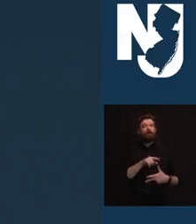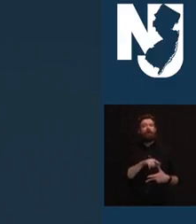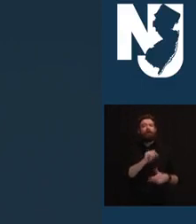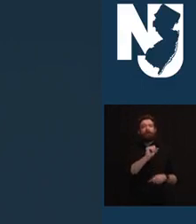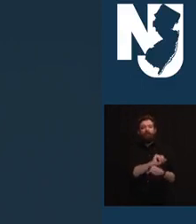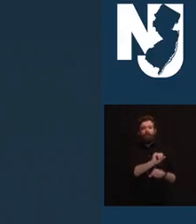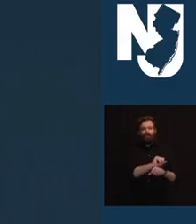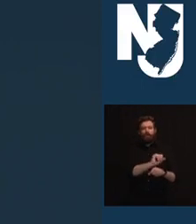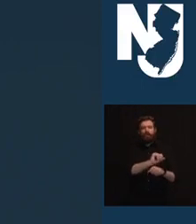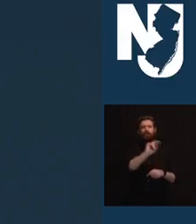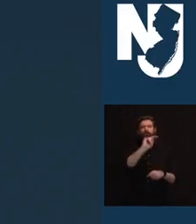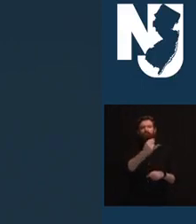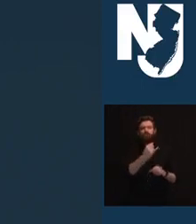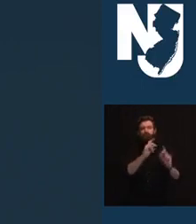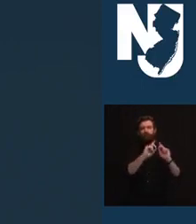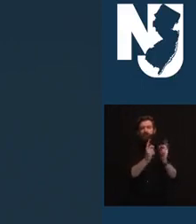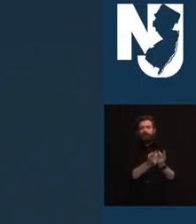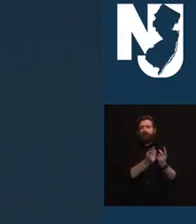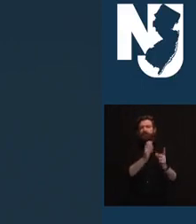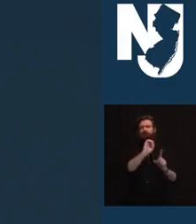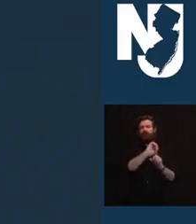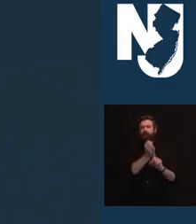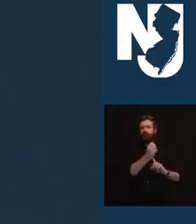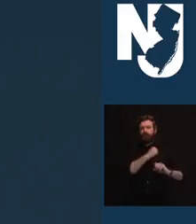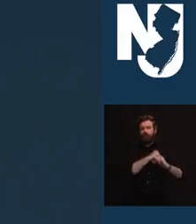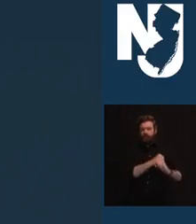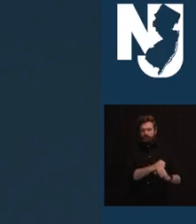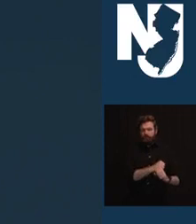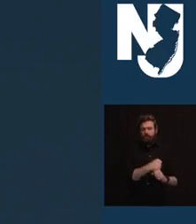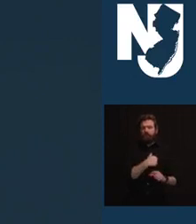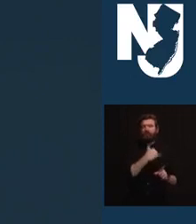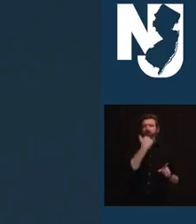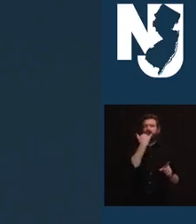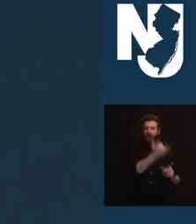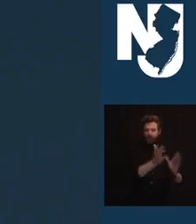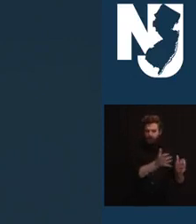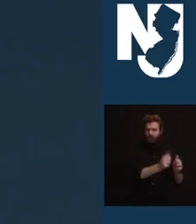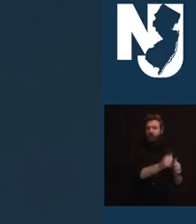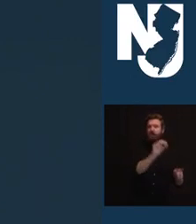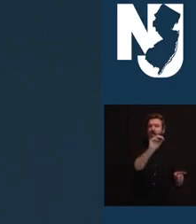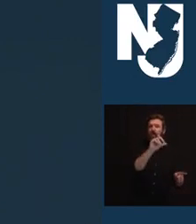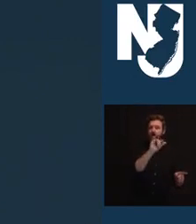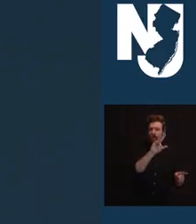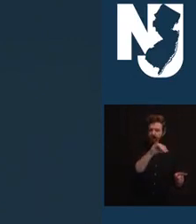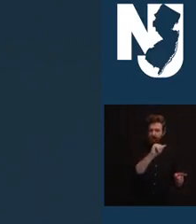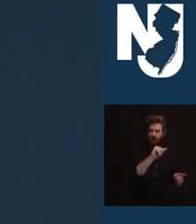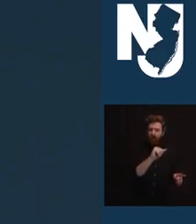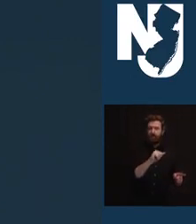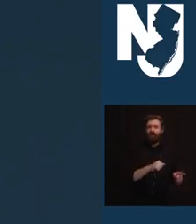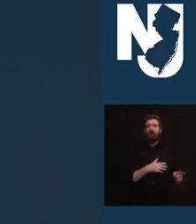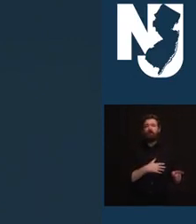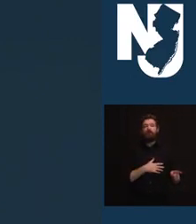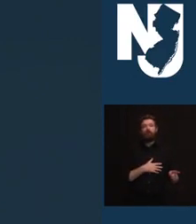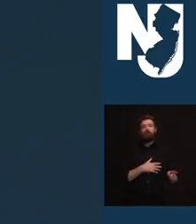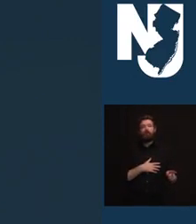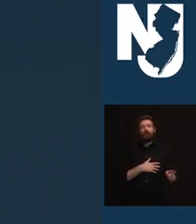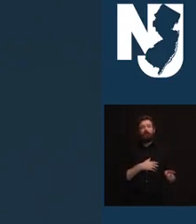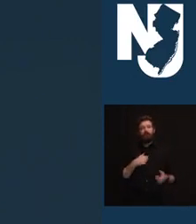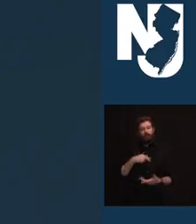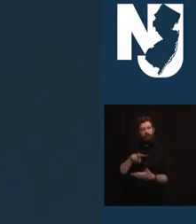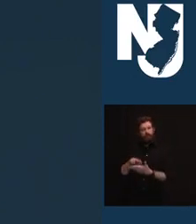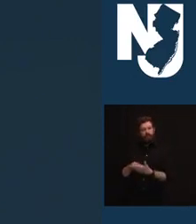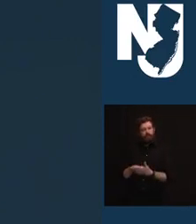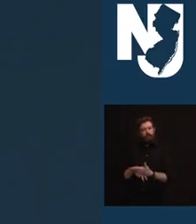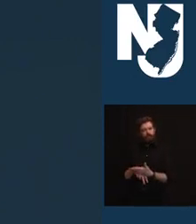Olivia on Wednesday. I had actually read Doris's biography before realizing it was Olivia I was going to be calling, and it was Olivia's